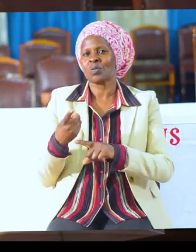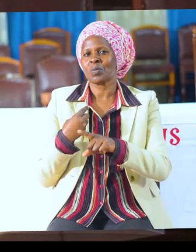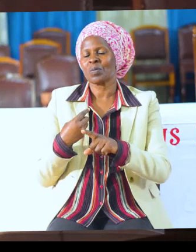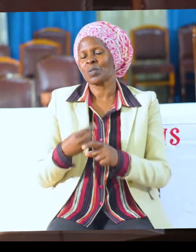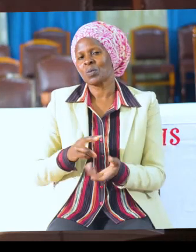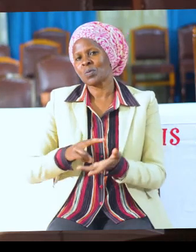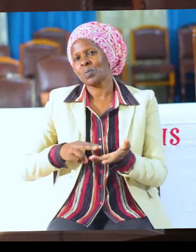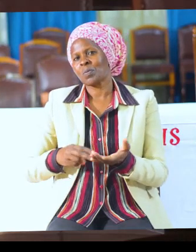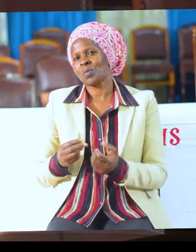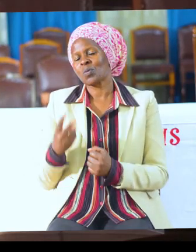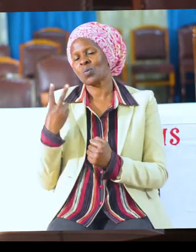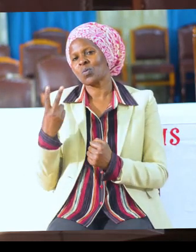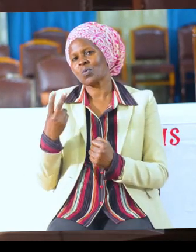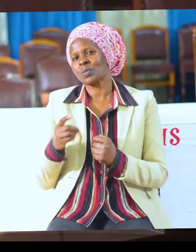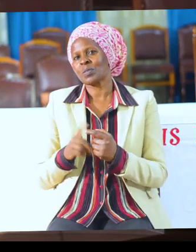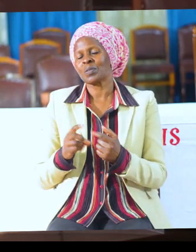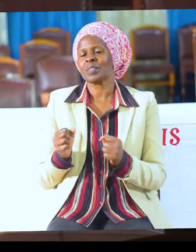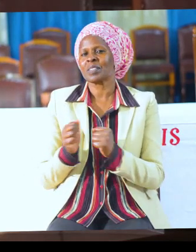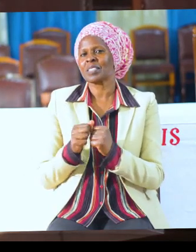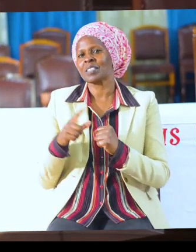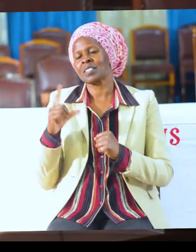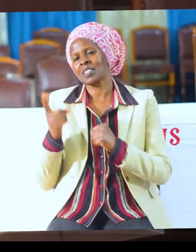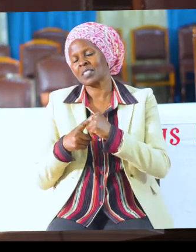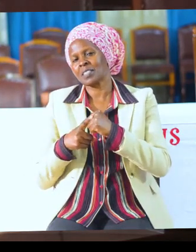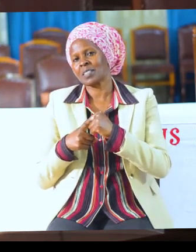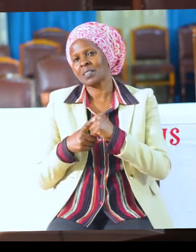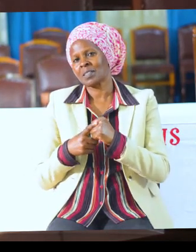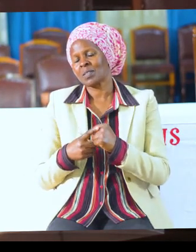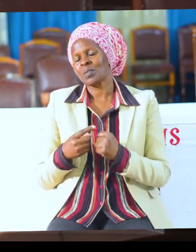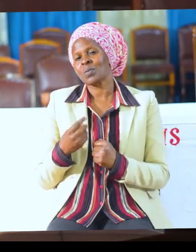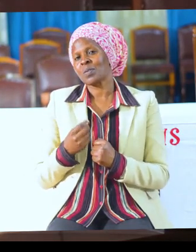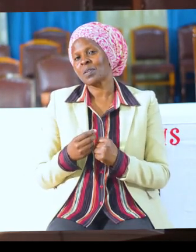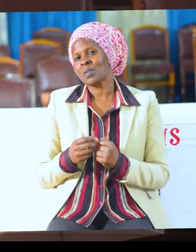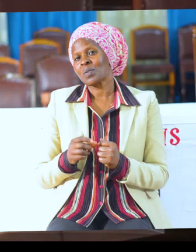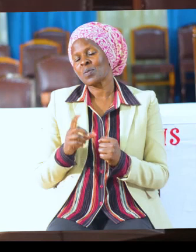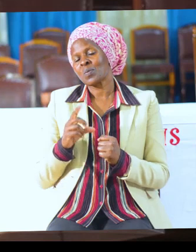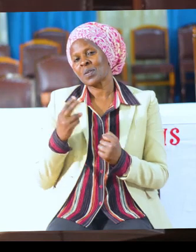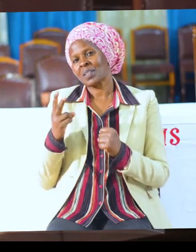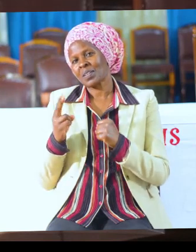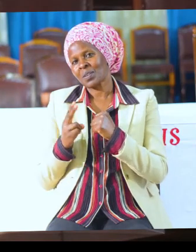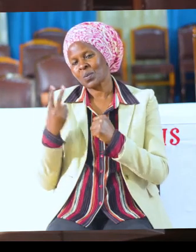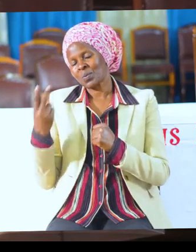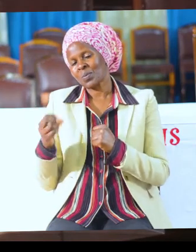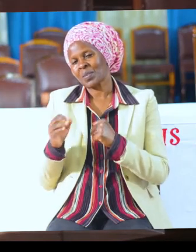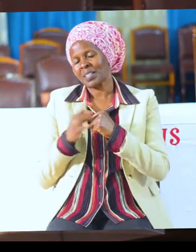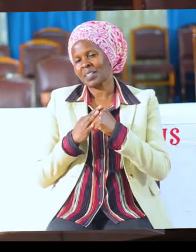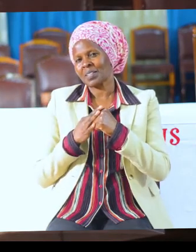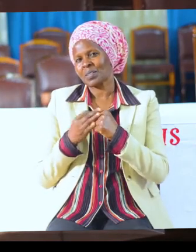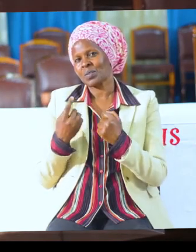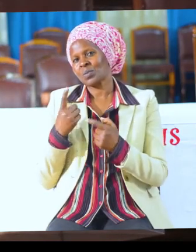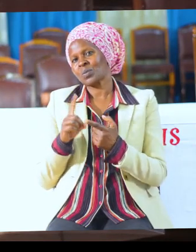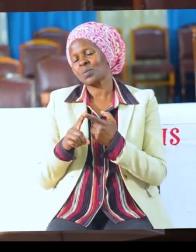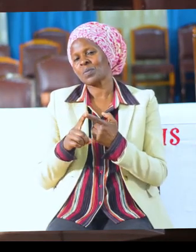to 19, and the second one from the book of Luke, chapter 19, verse 28 to verse